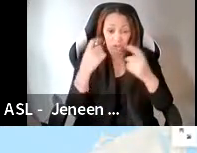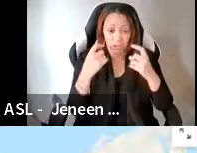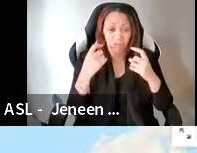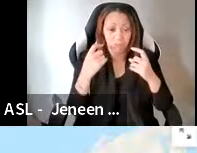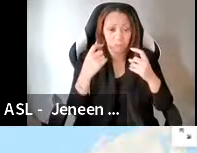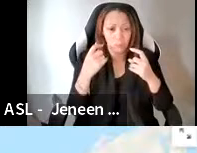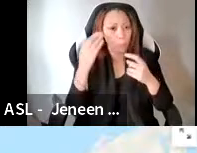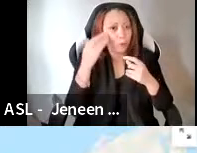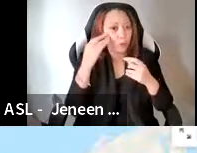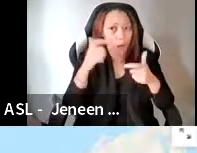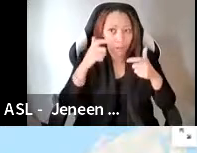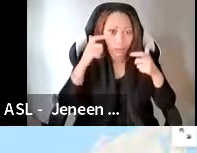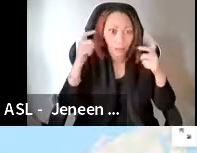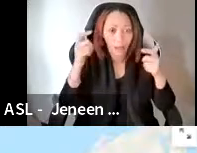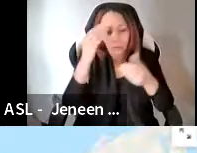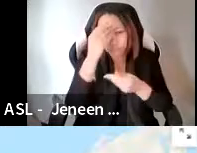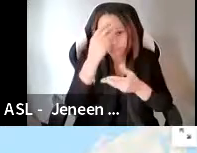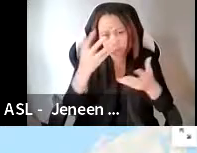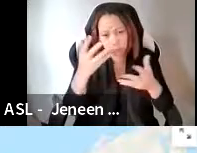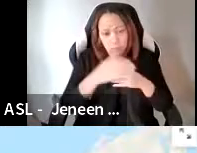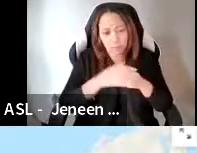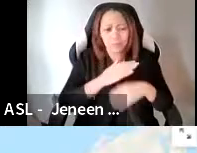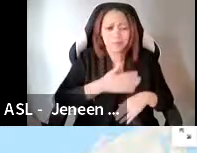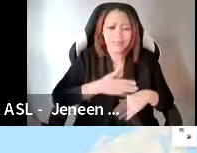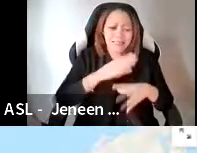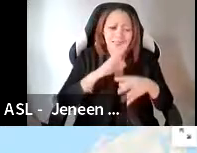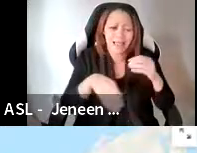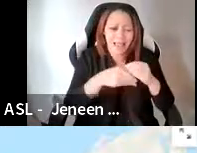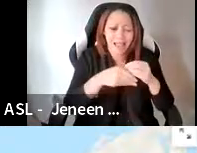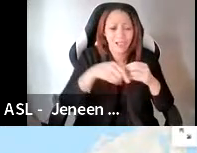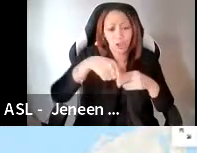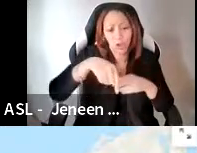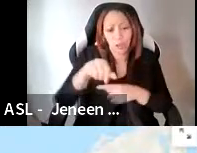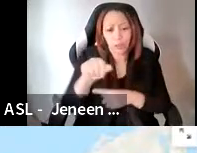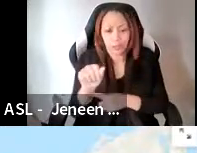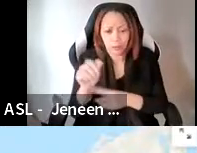this is a lot of information, please add them to the Q&A chat.